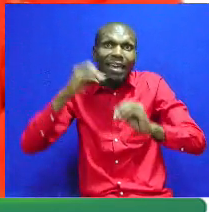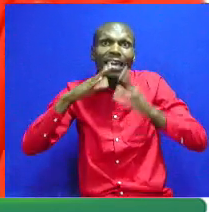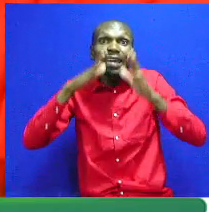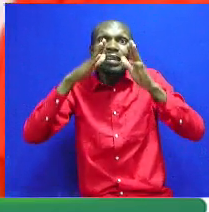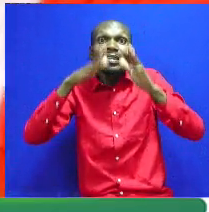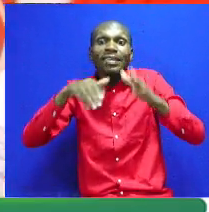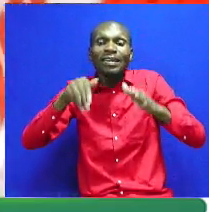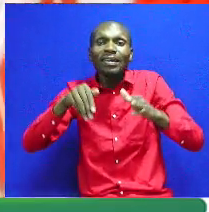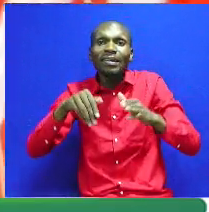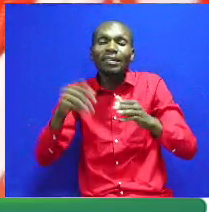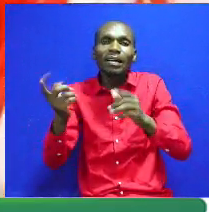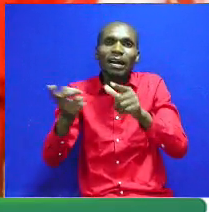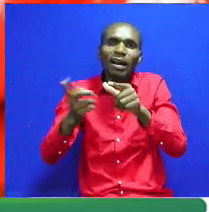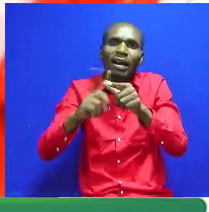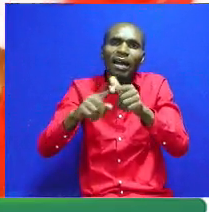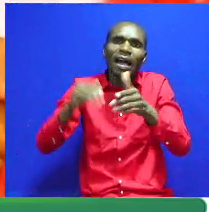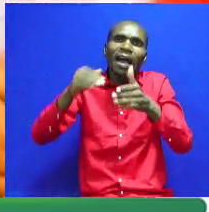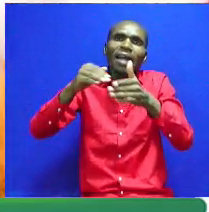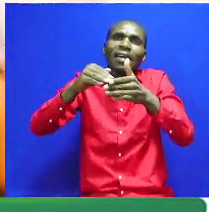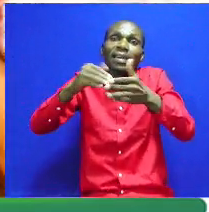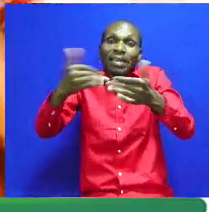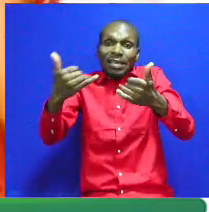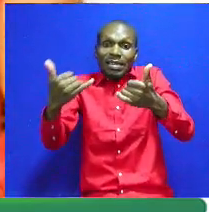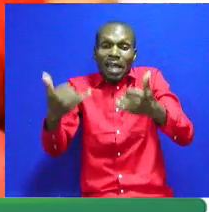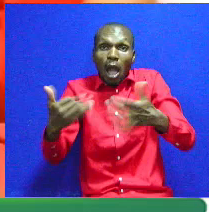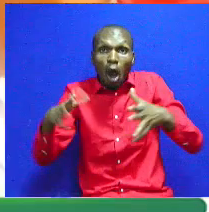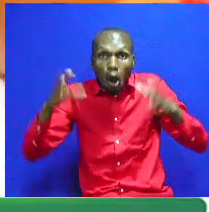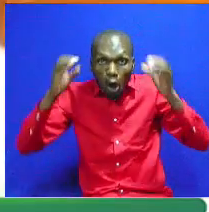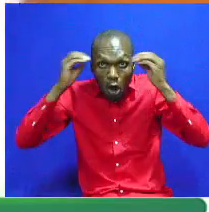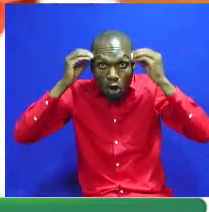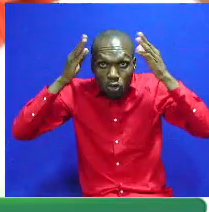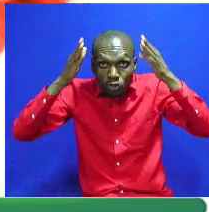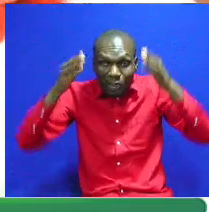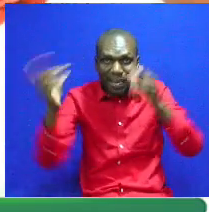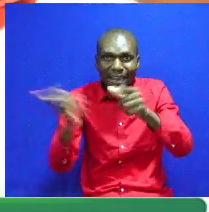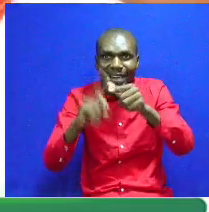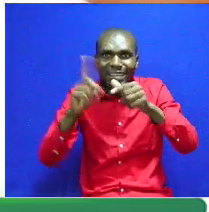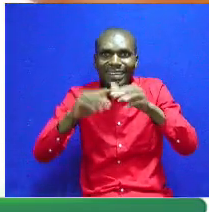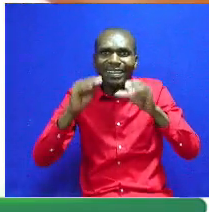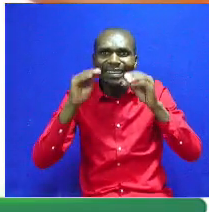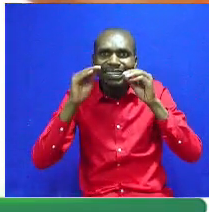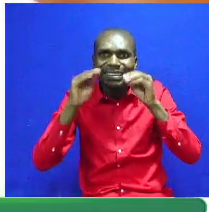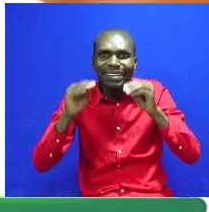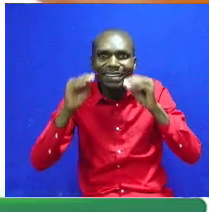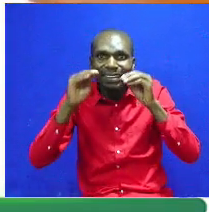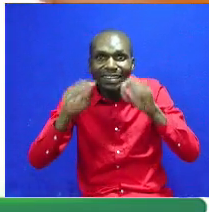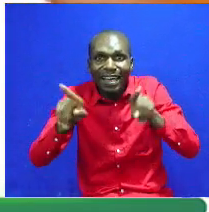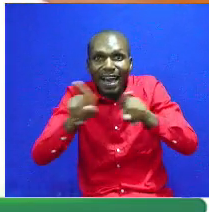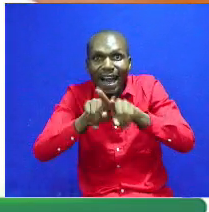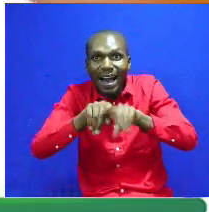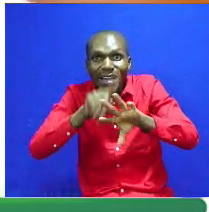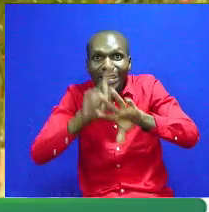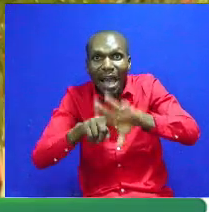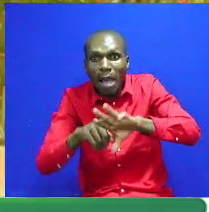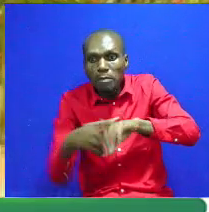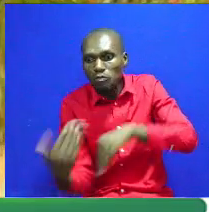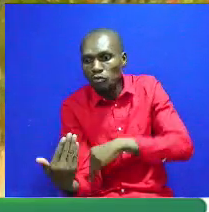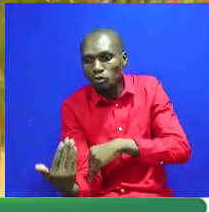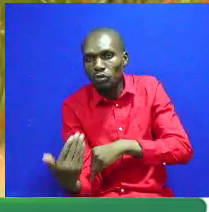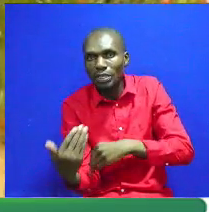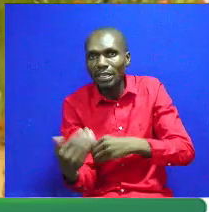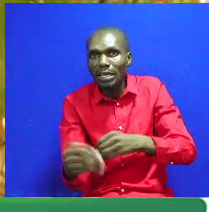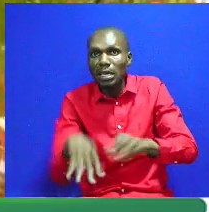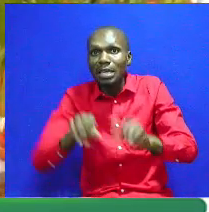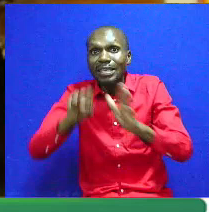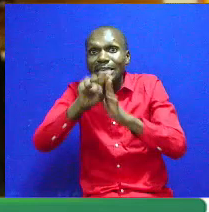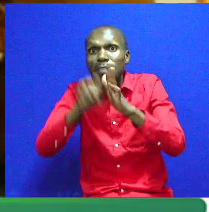chisemi gwantai Aaron nate baborokyo mbabwenreza kwegwa amagerio bari abake iguremere mubagane chigo